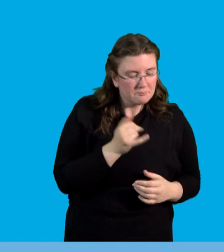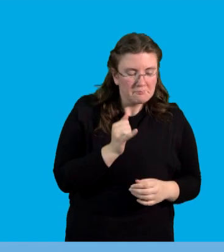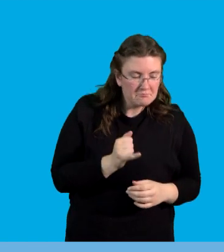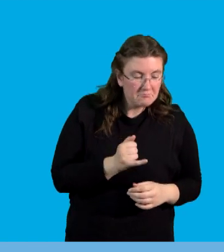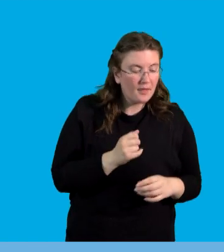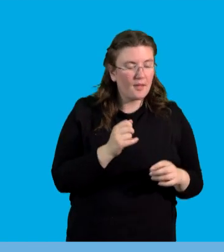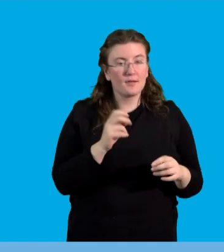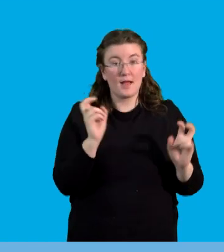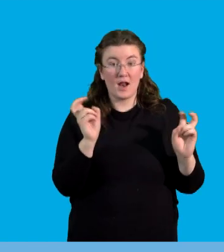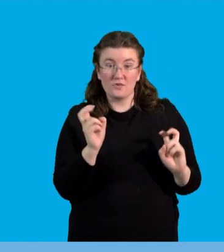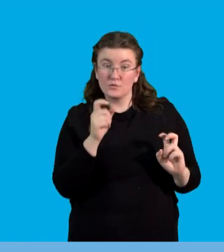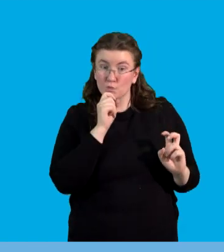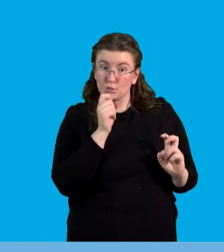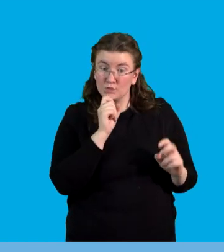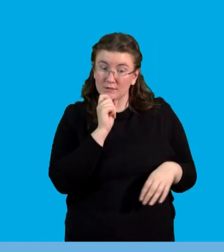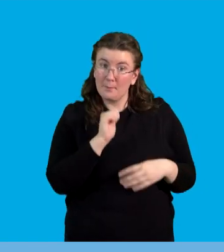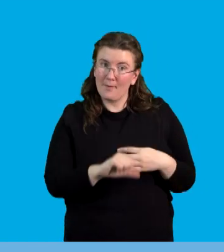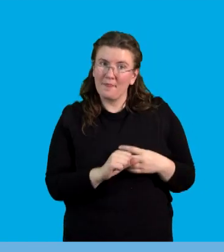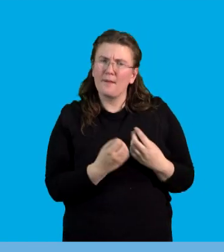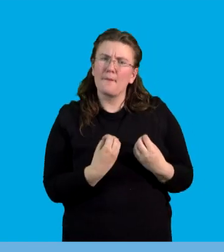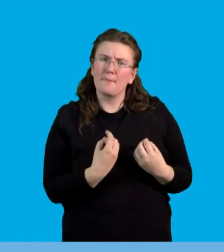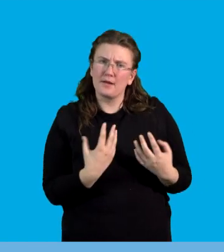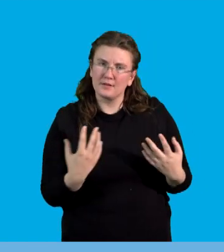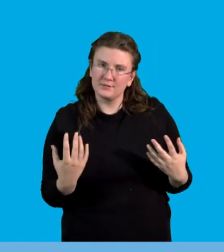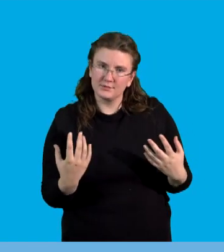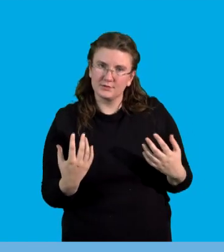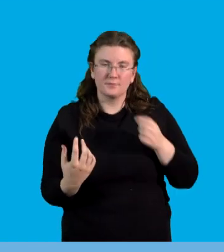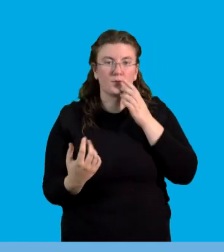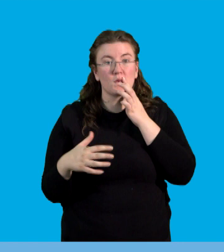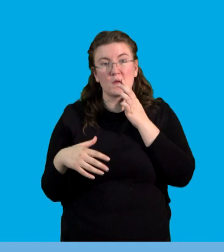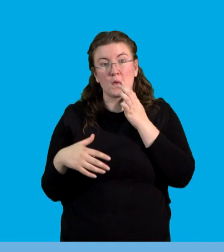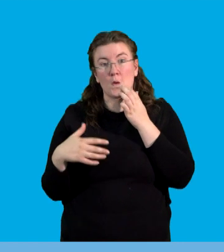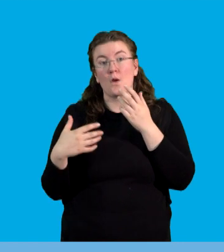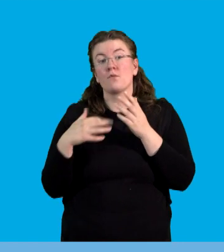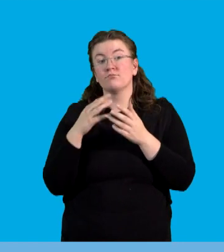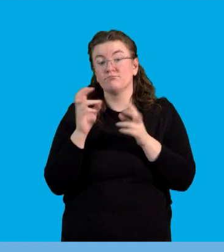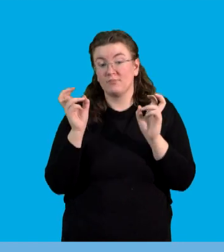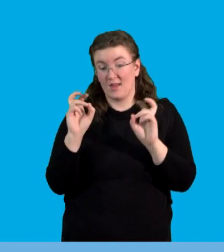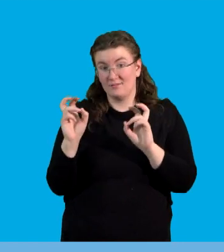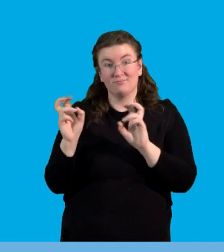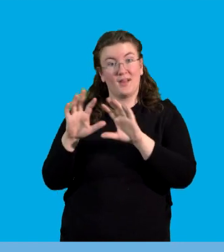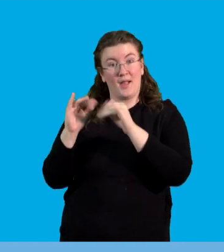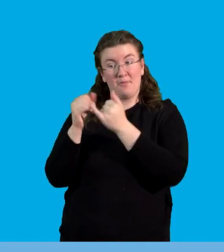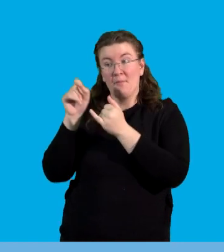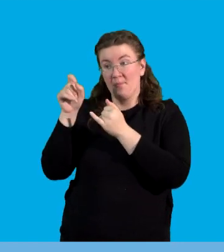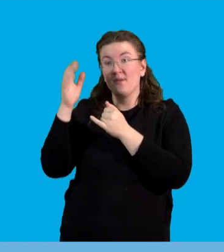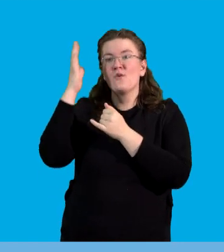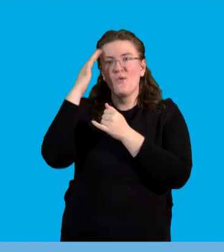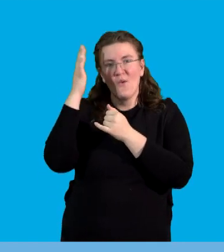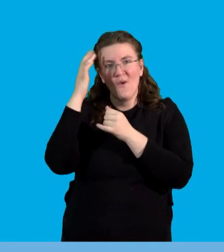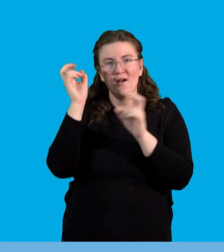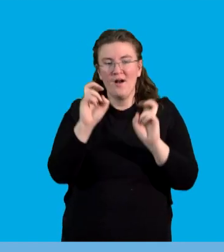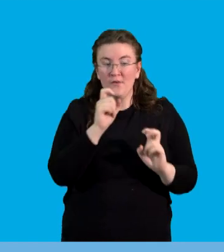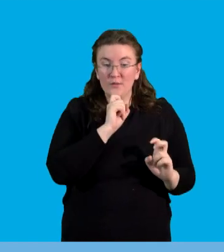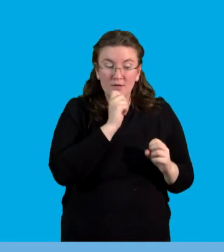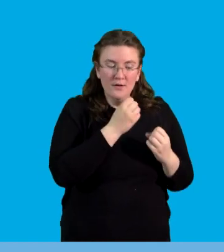was used in that either that household or in that factory. And now, once Eskom knows how much